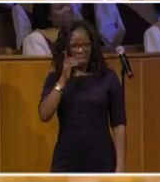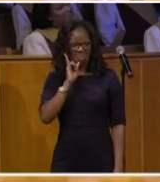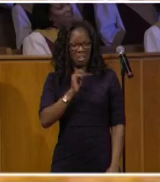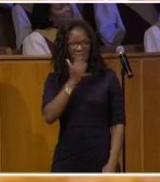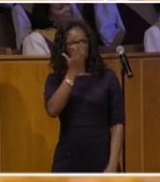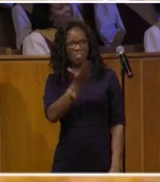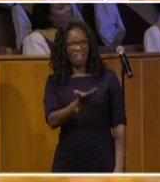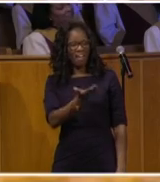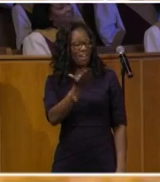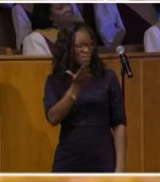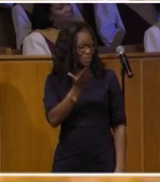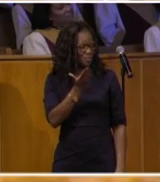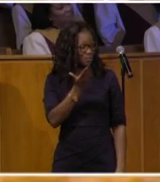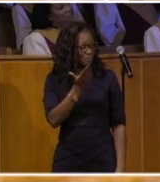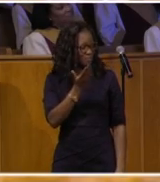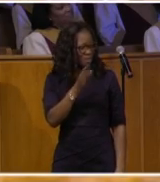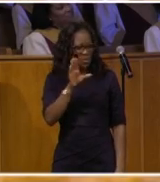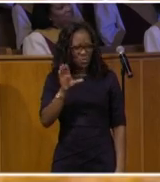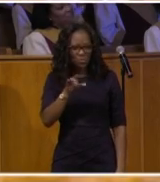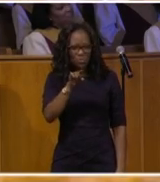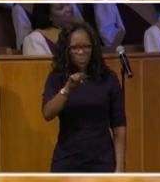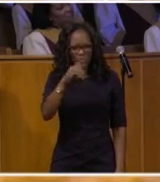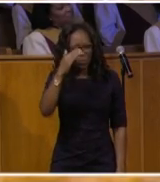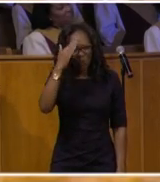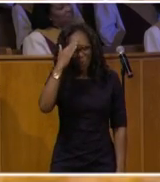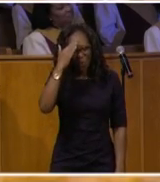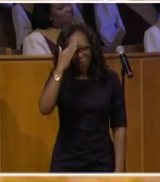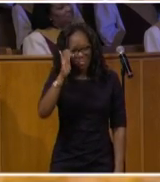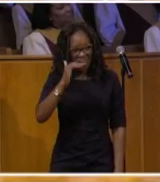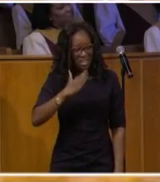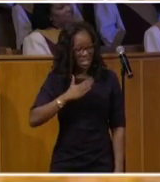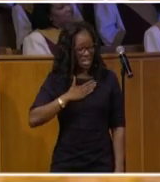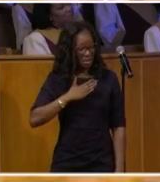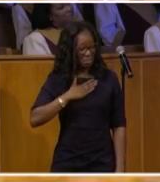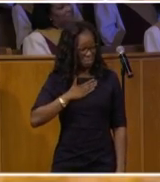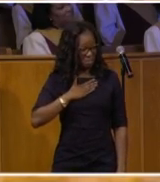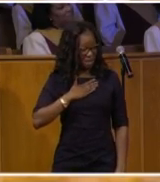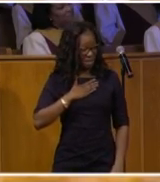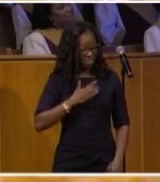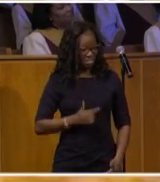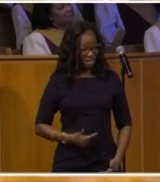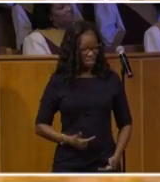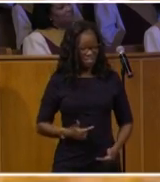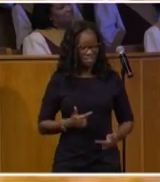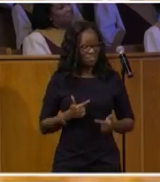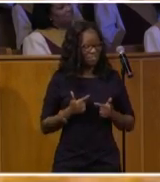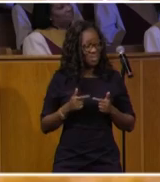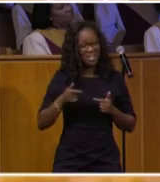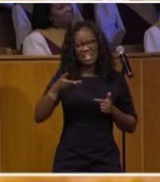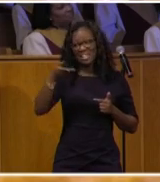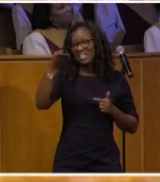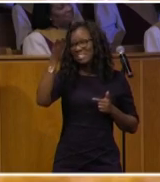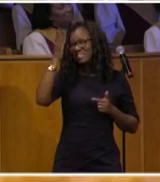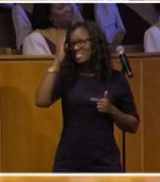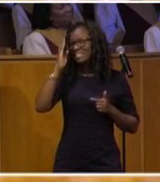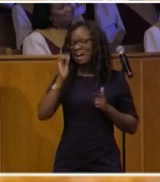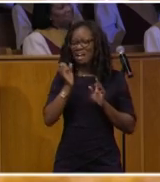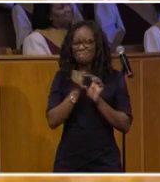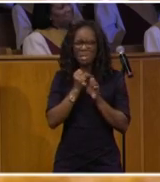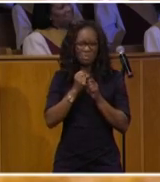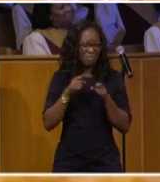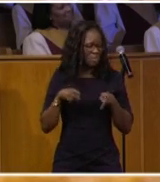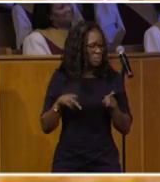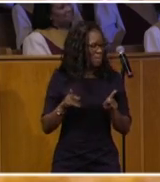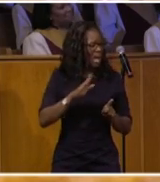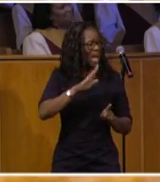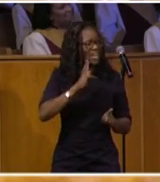there. Do you know, in my career, God opened so many doors that I